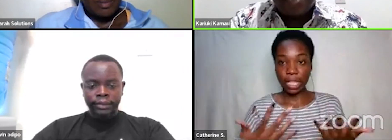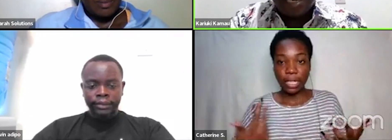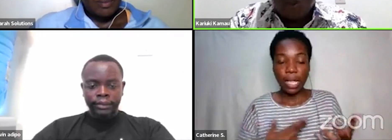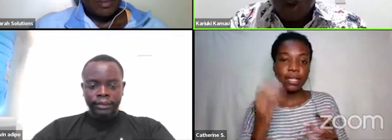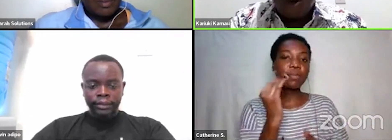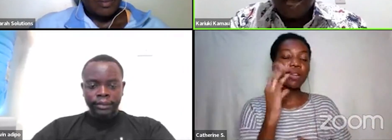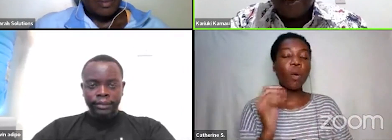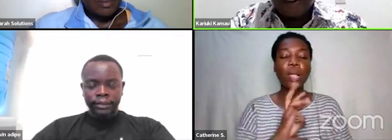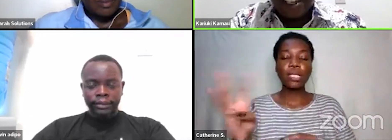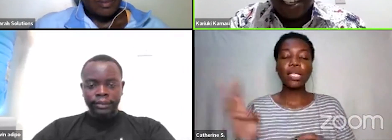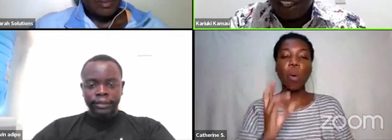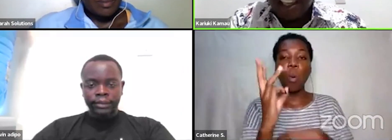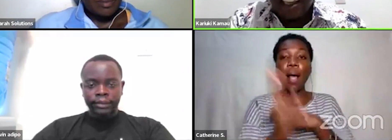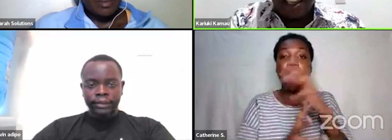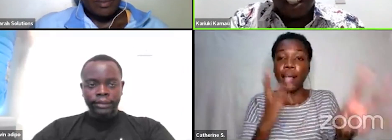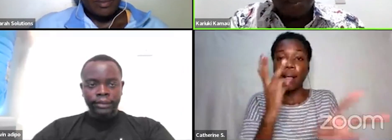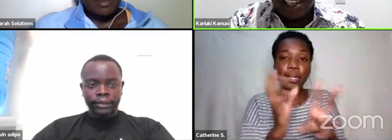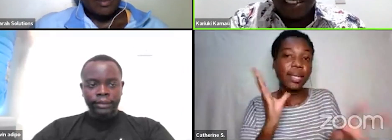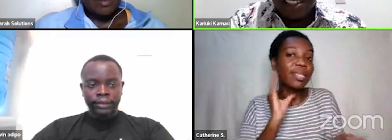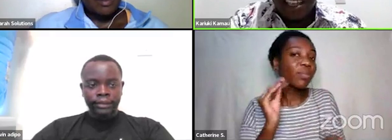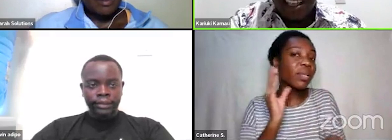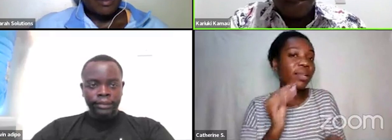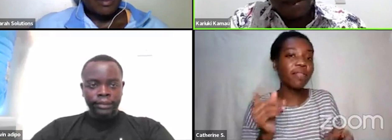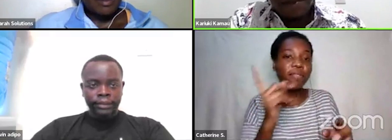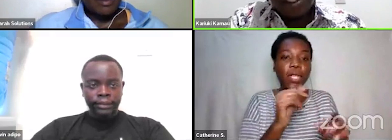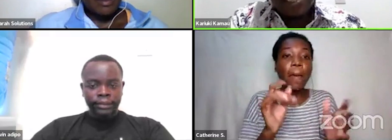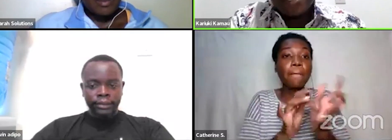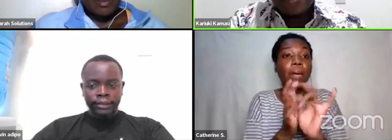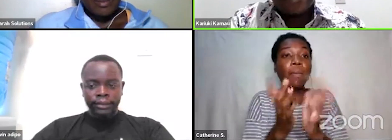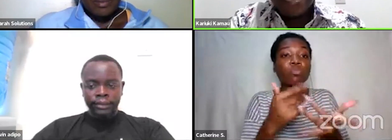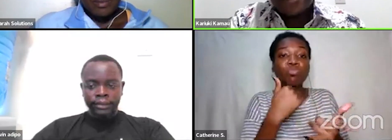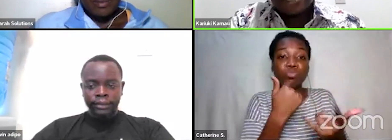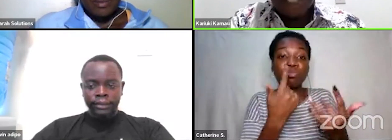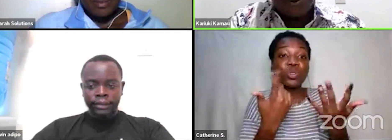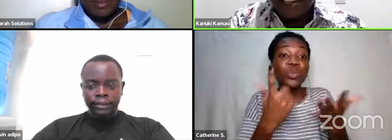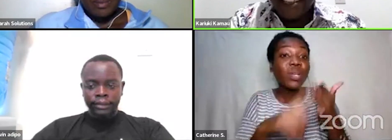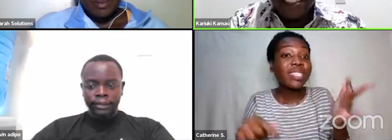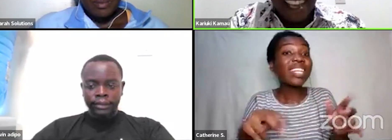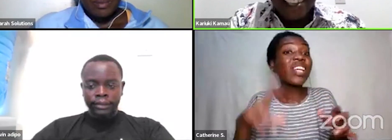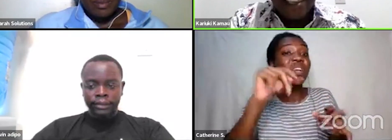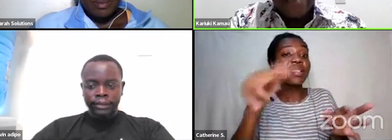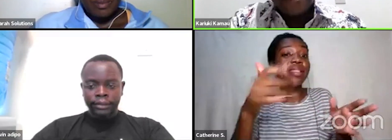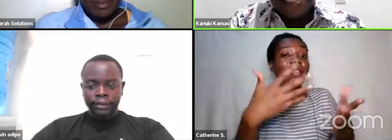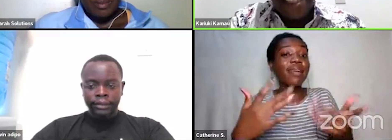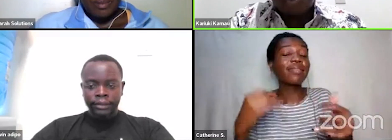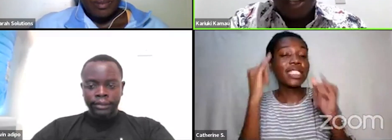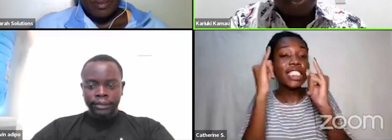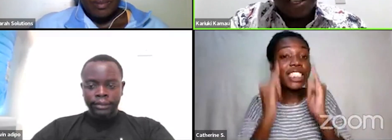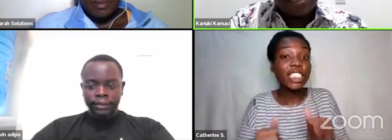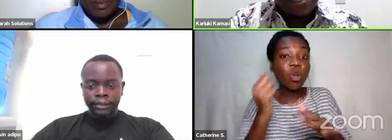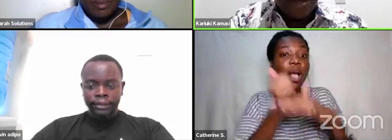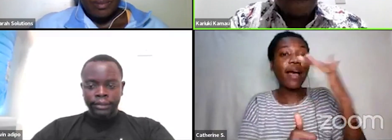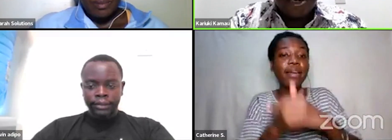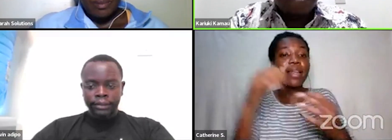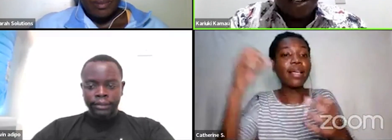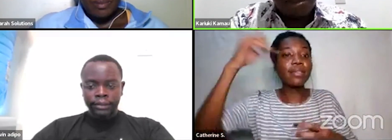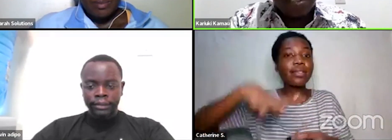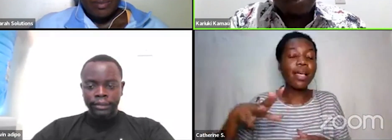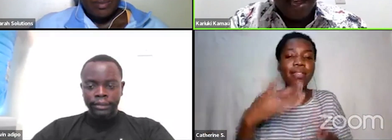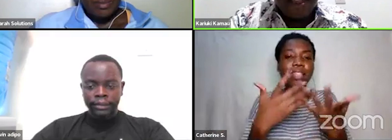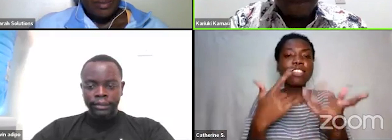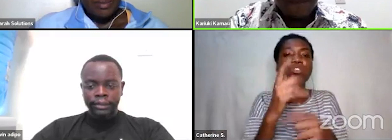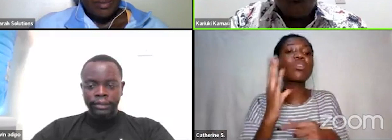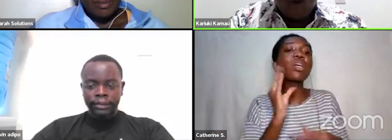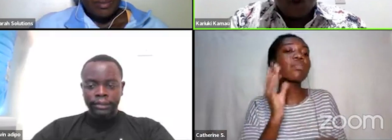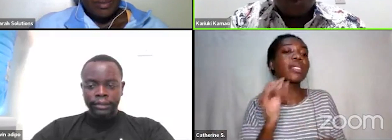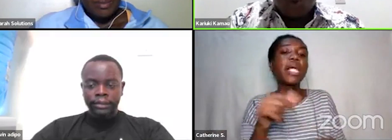the Western world had already experienced. The Bible says there is nothing new under the sun. The things we are experiencing have already been experienced